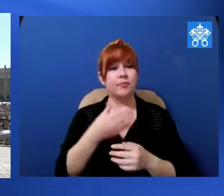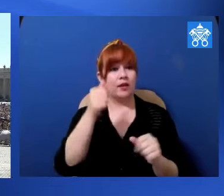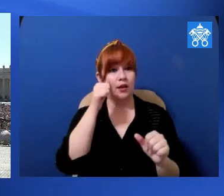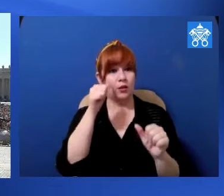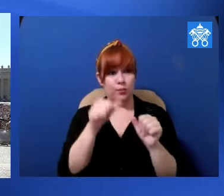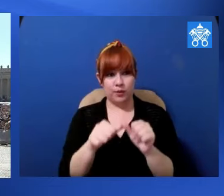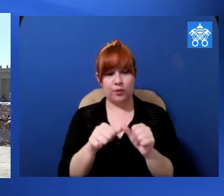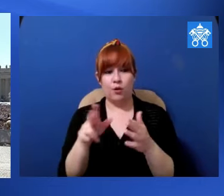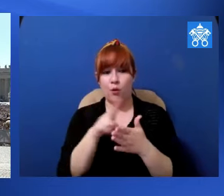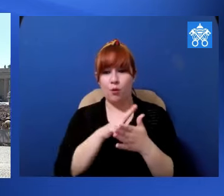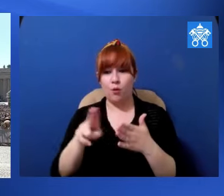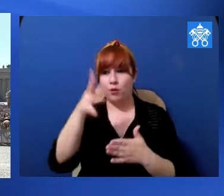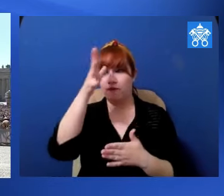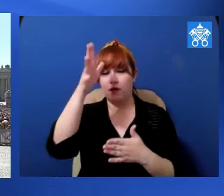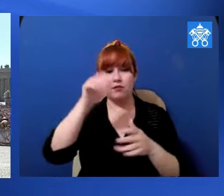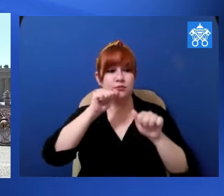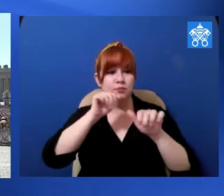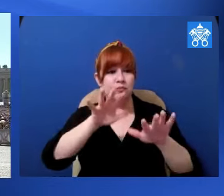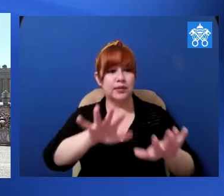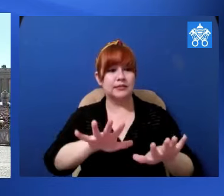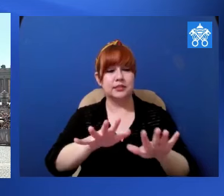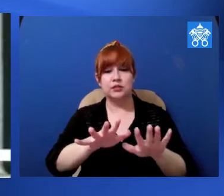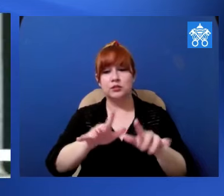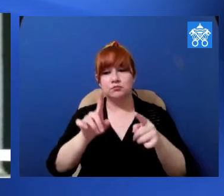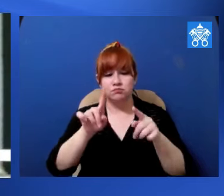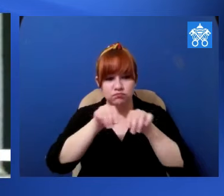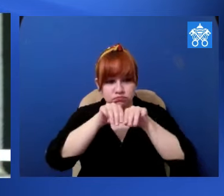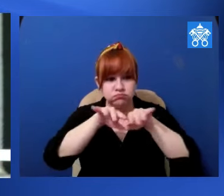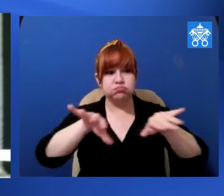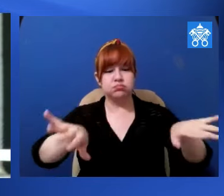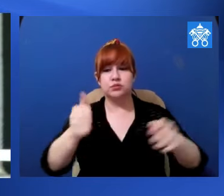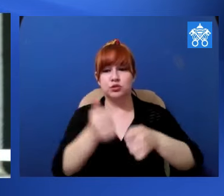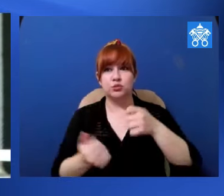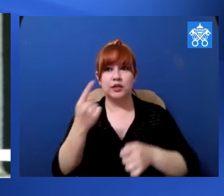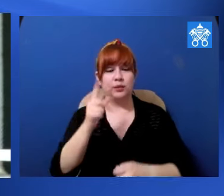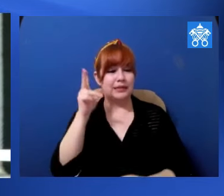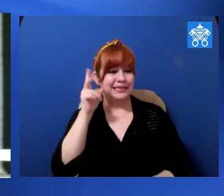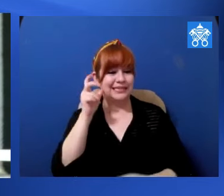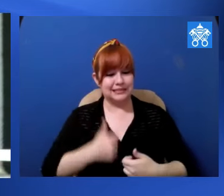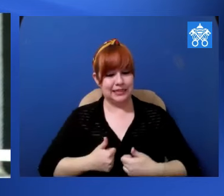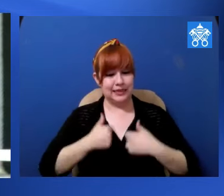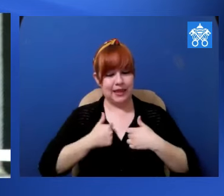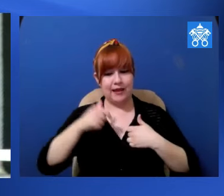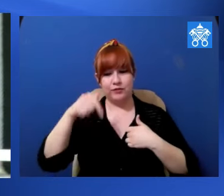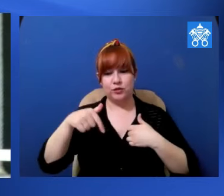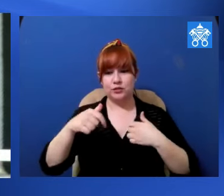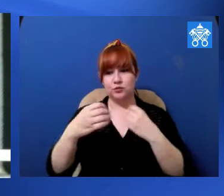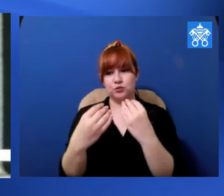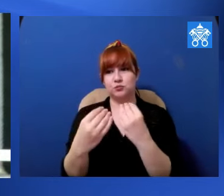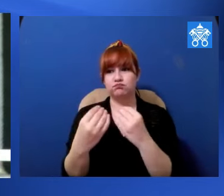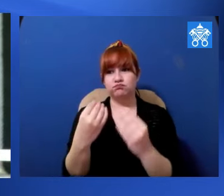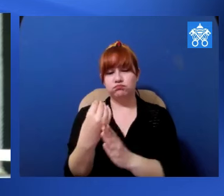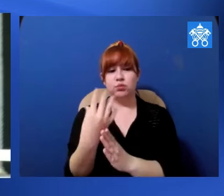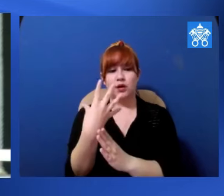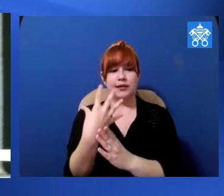sick. And a reminder, too, that the Holy Father's blessing also goes out to all those listening in live to